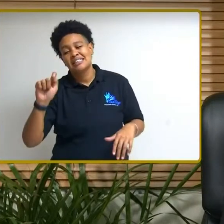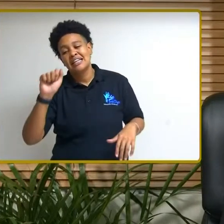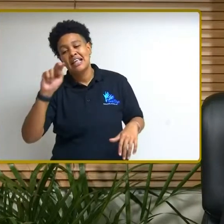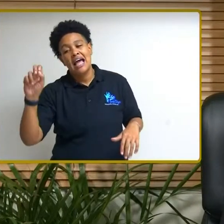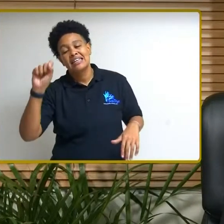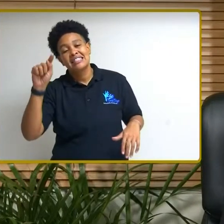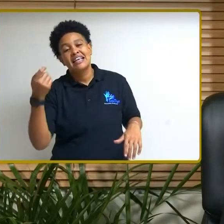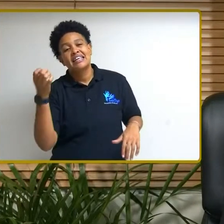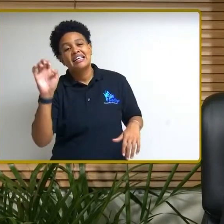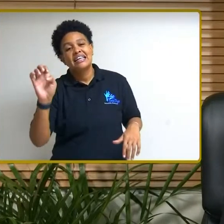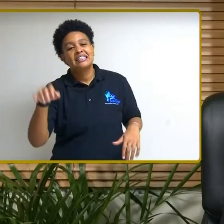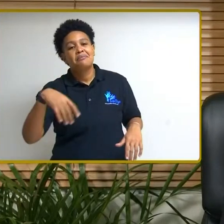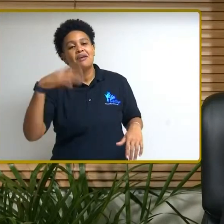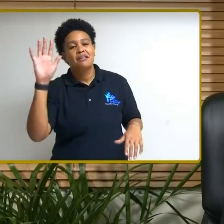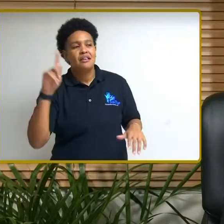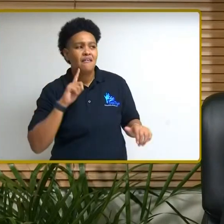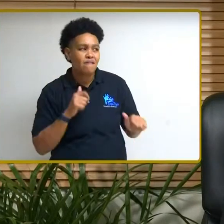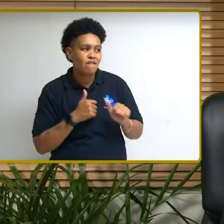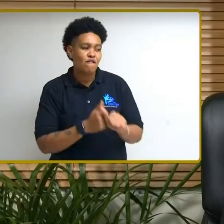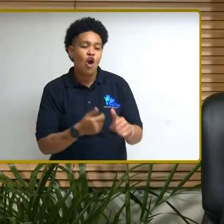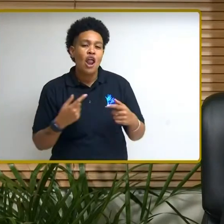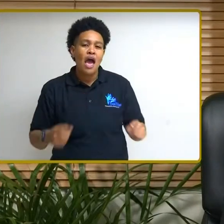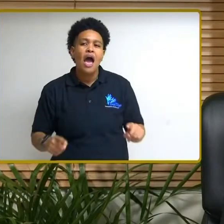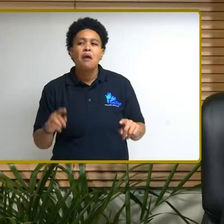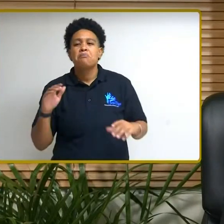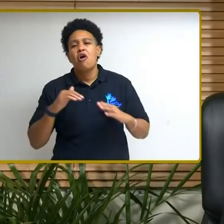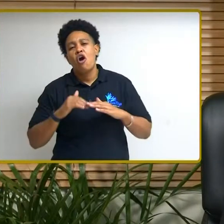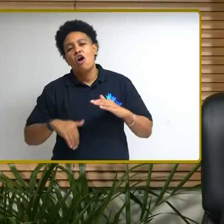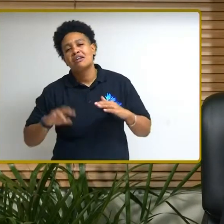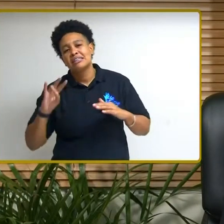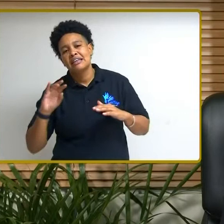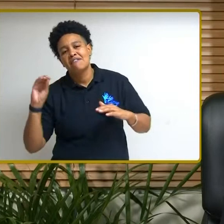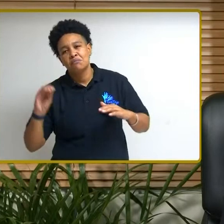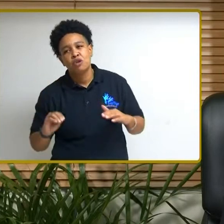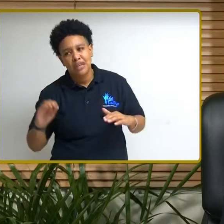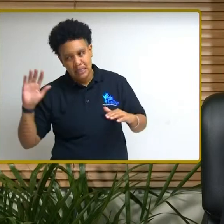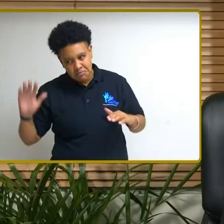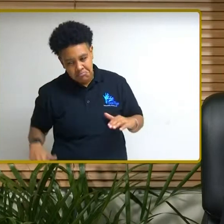and St. Elizabeth follow in just under 7%,